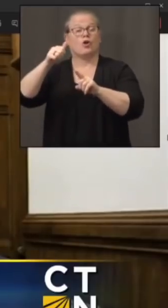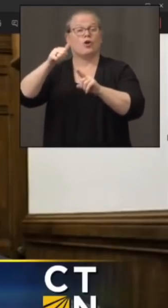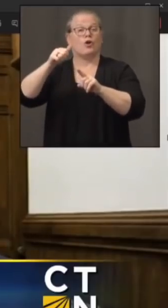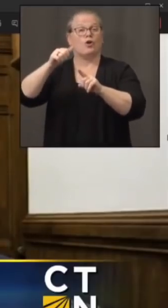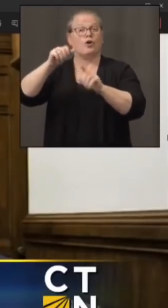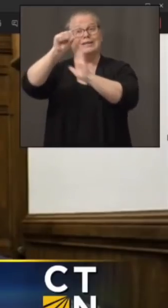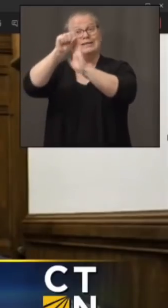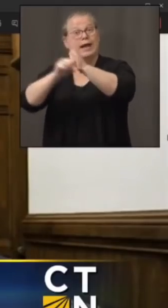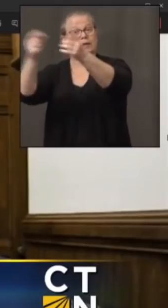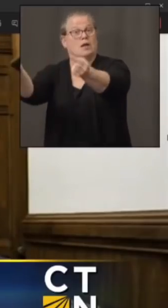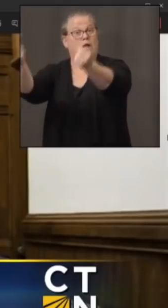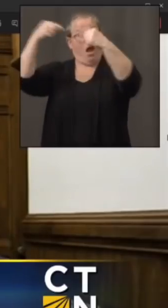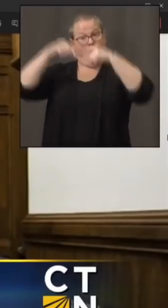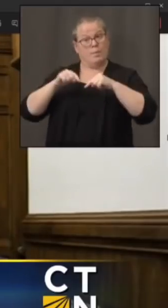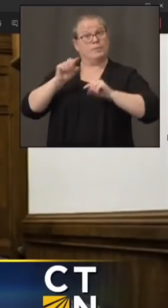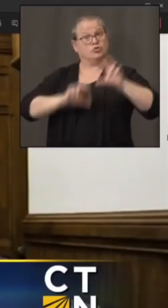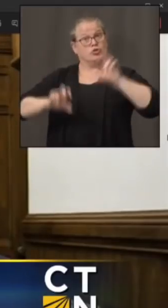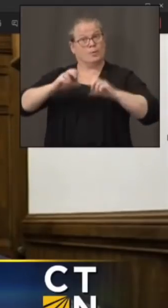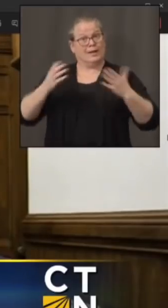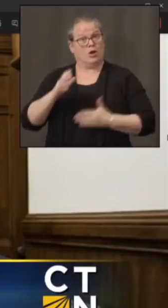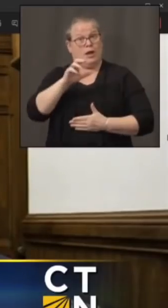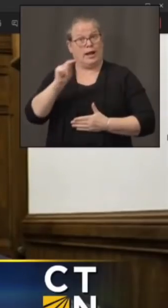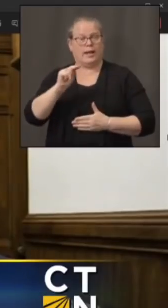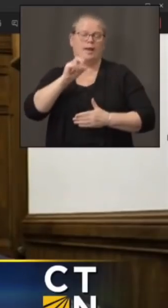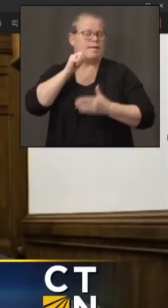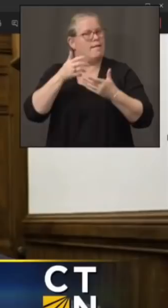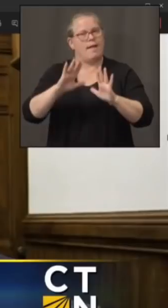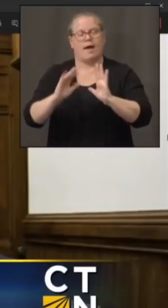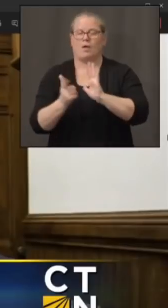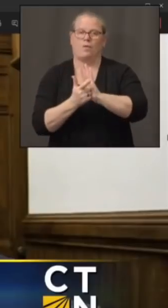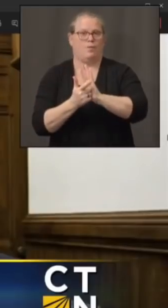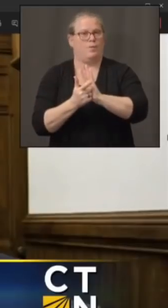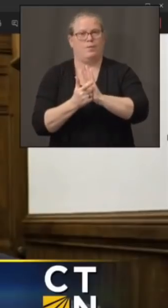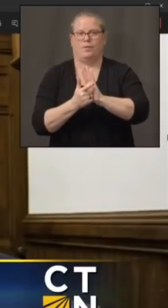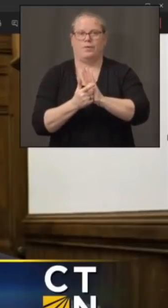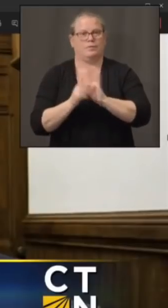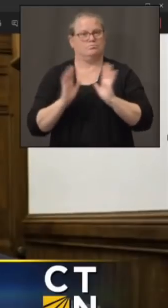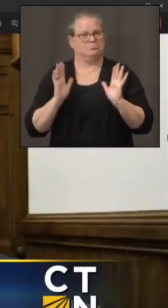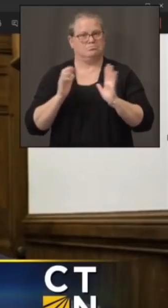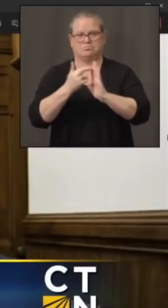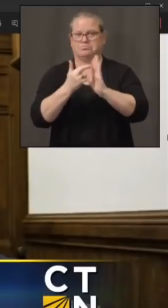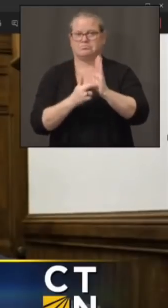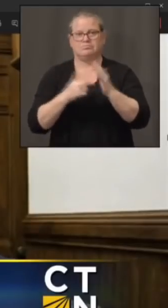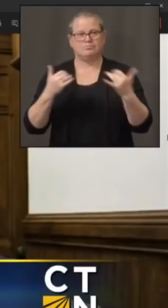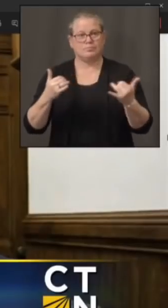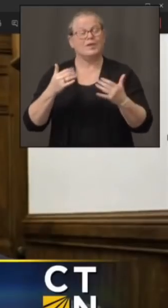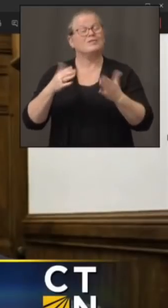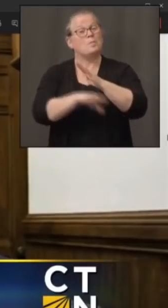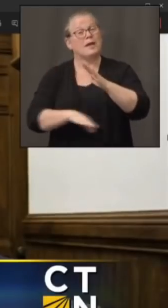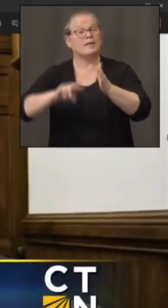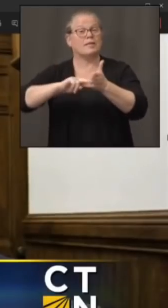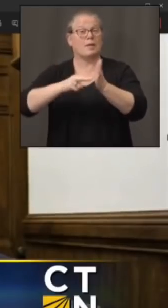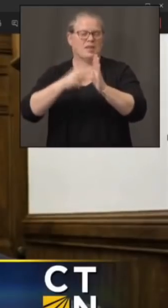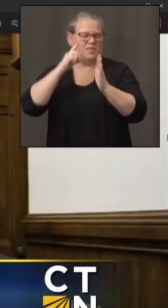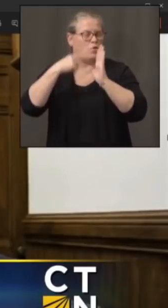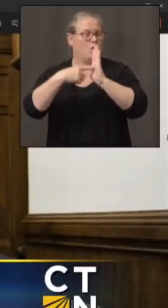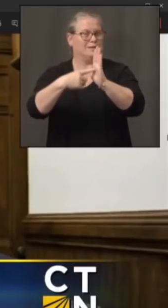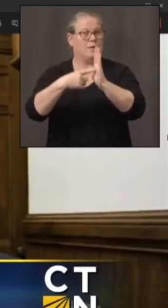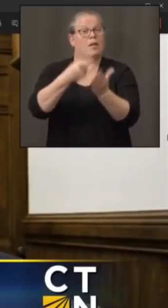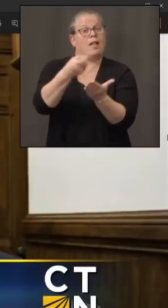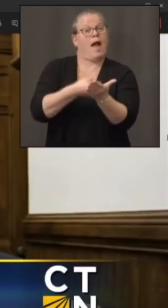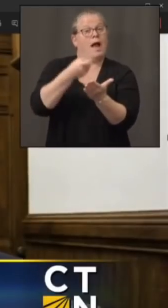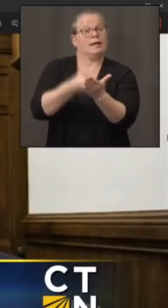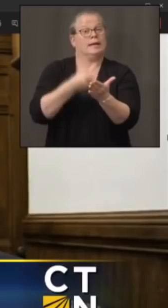basically teams from out of the state playing in the state. So basically this means if you play the sport of hockey, for example,